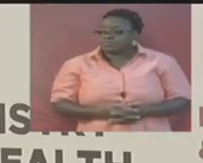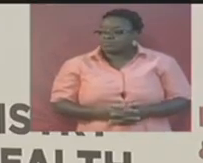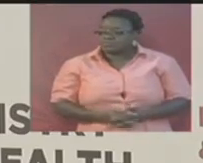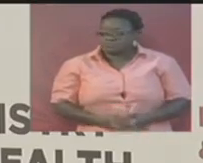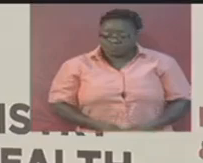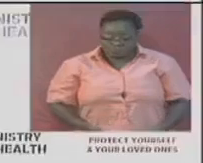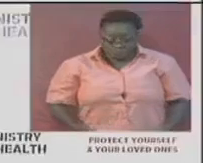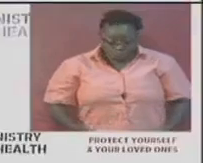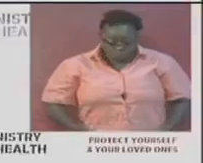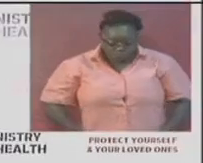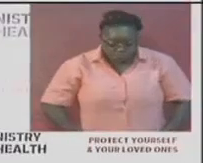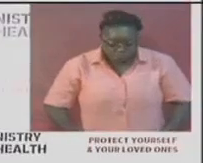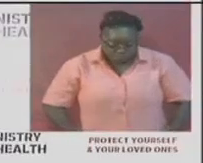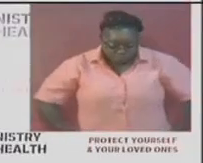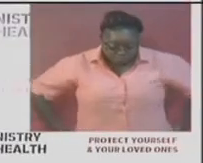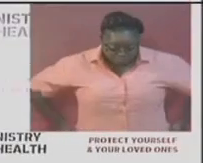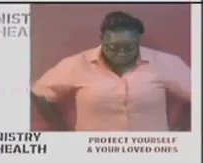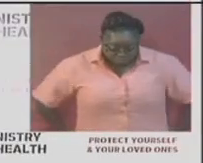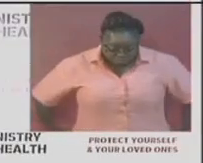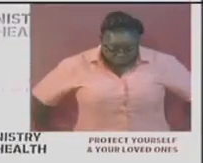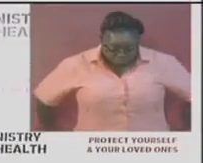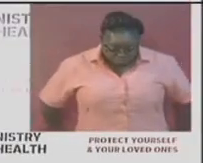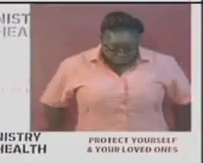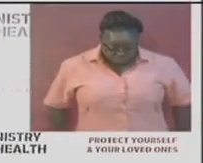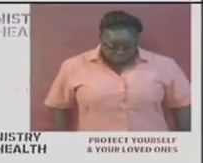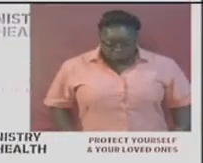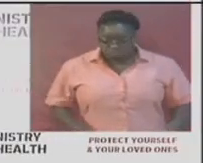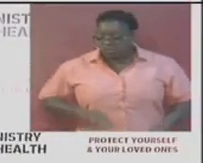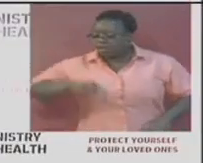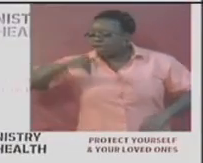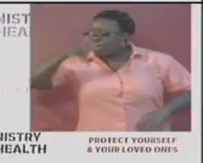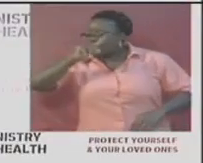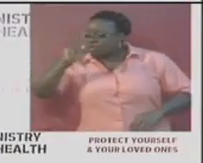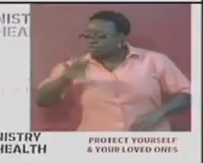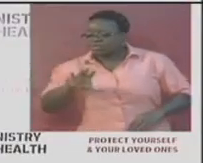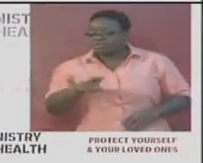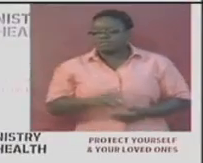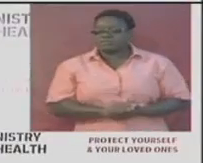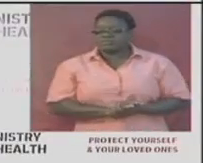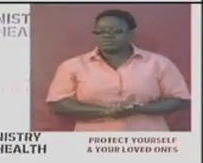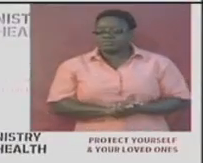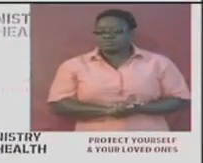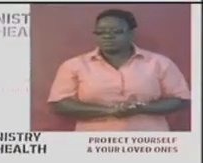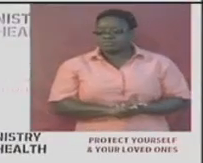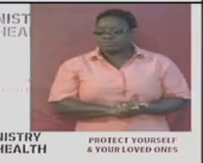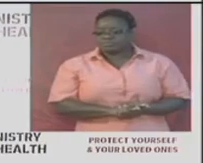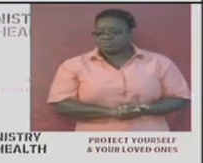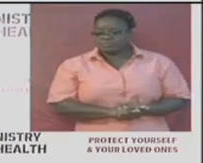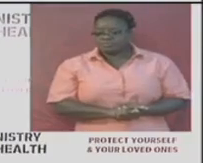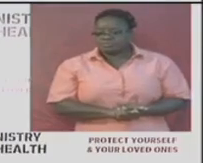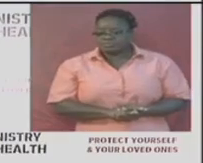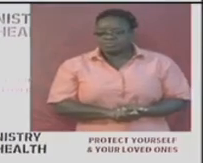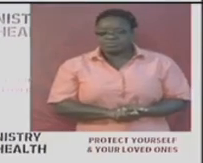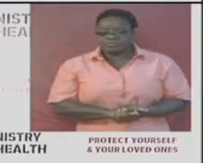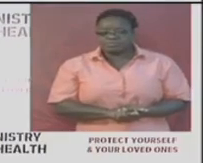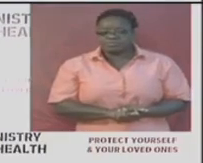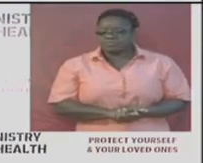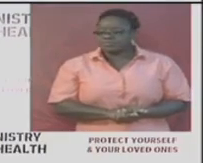people. Thank you very much. And we go to a follow-up question from CL Communication, please.